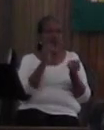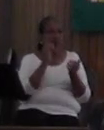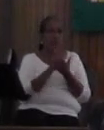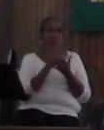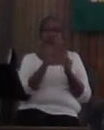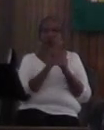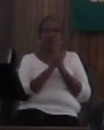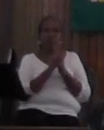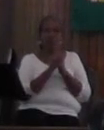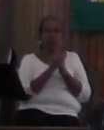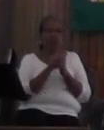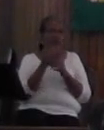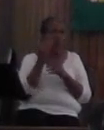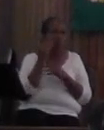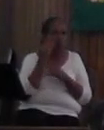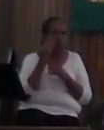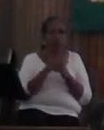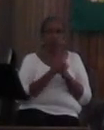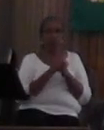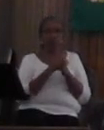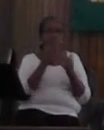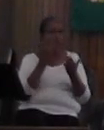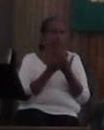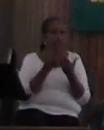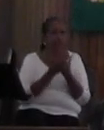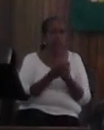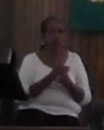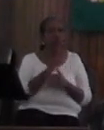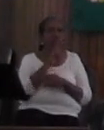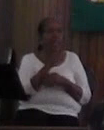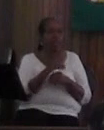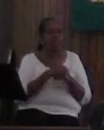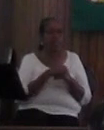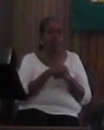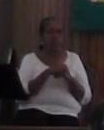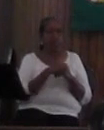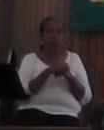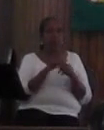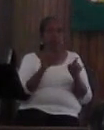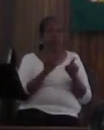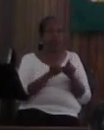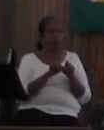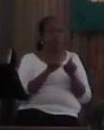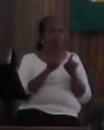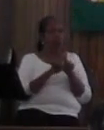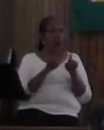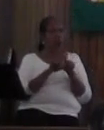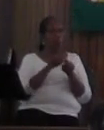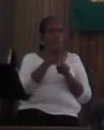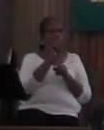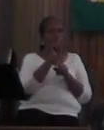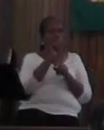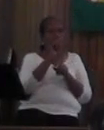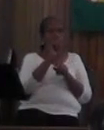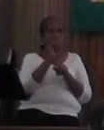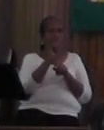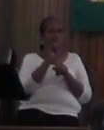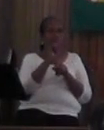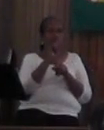assurance, evidence, reality, and even title deed, among